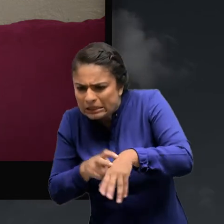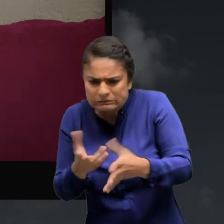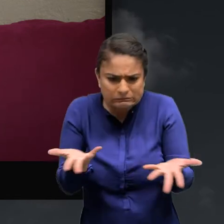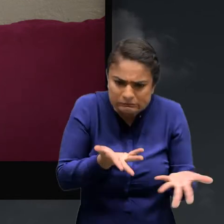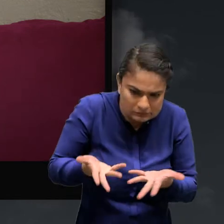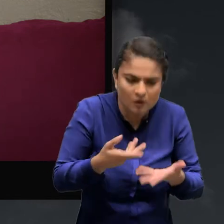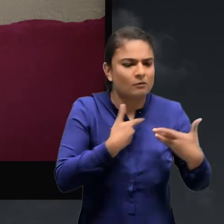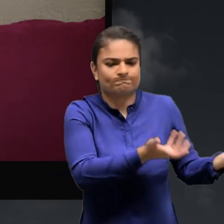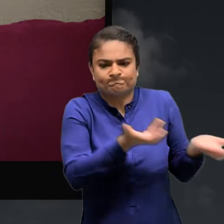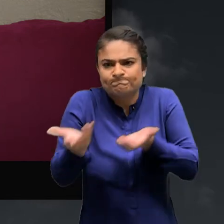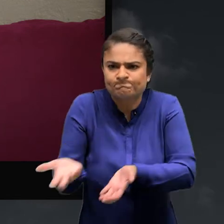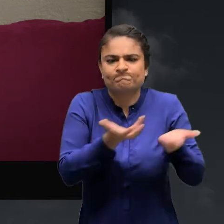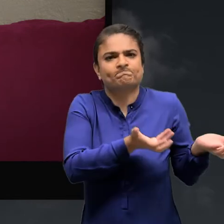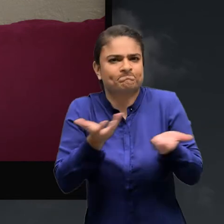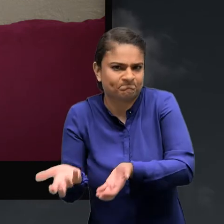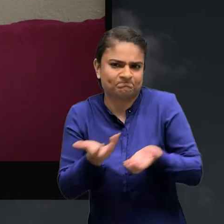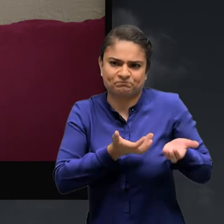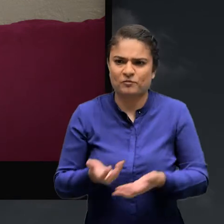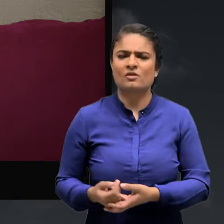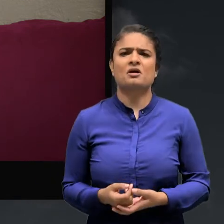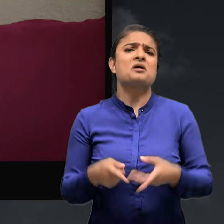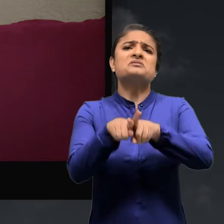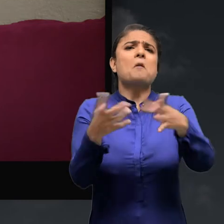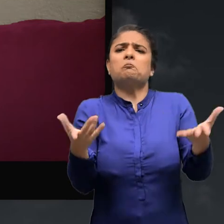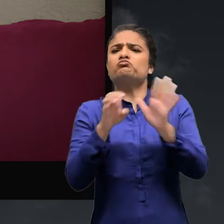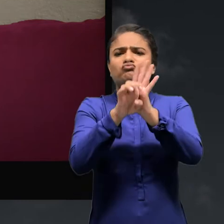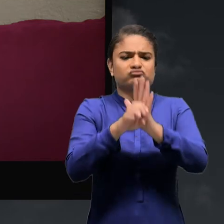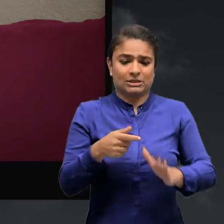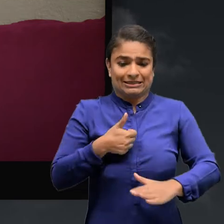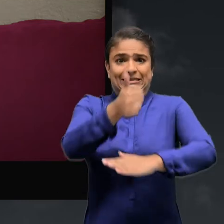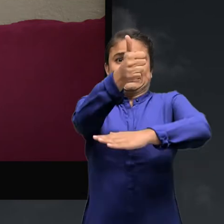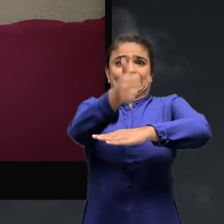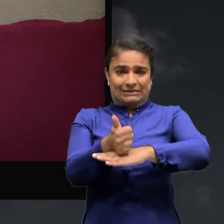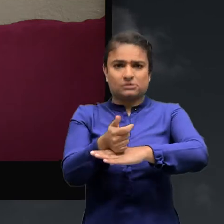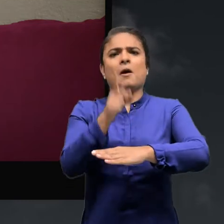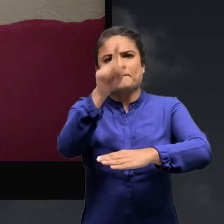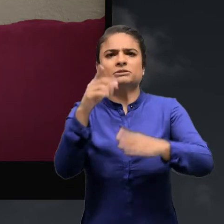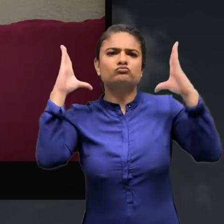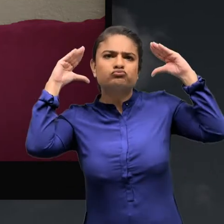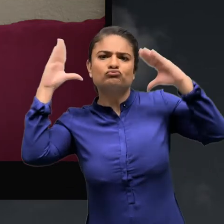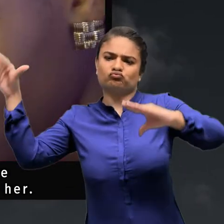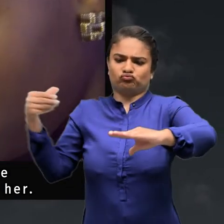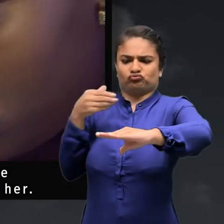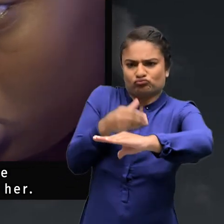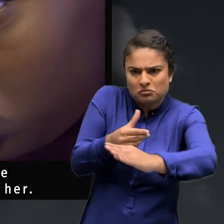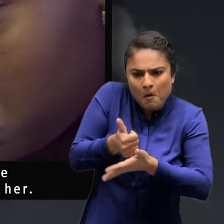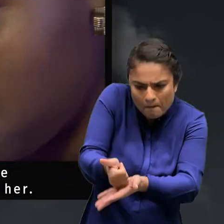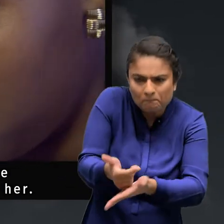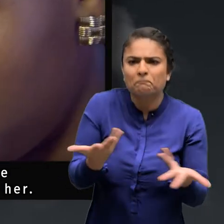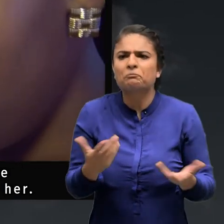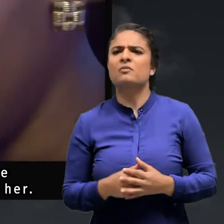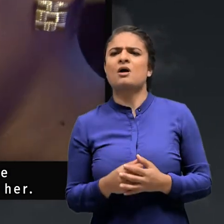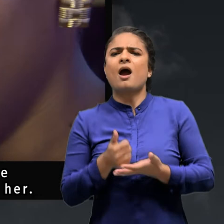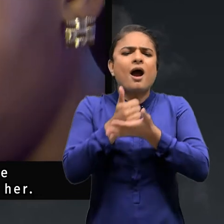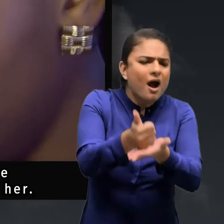loku akakasebenzisi izandla zakho. Yonke into uyenzelwa, funeka sithathe ikhushini sibeke enze